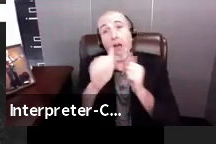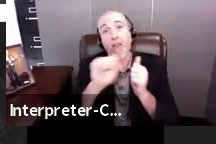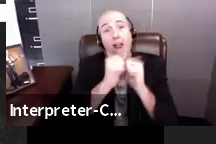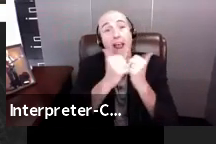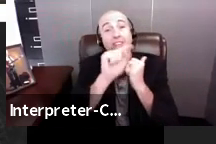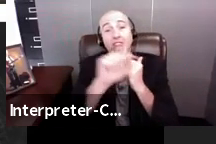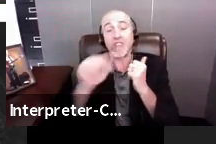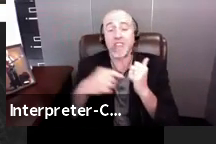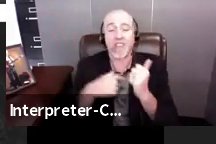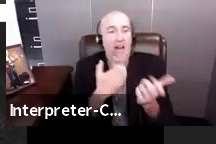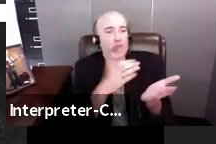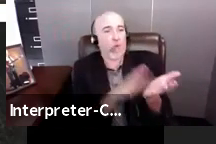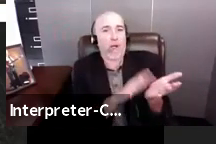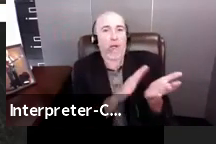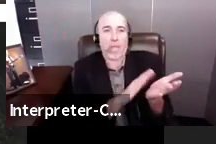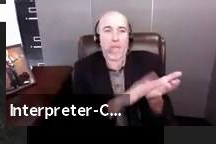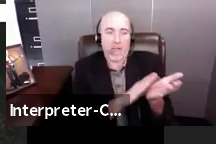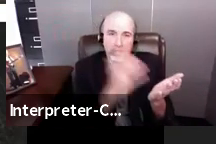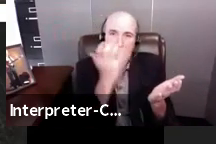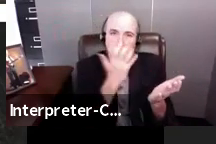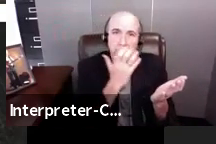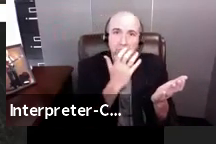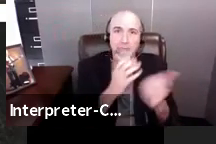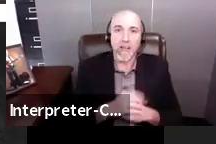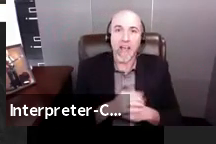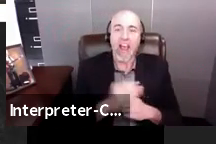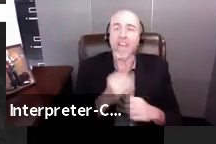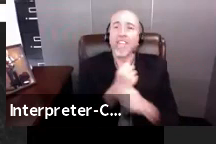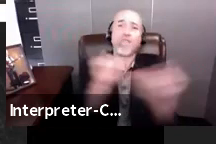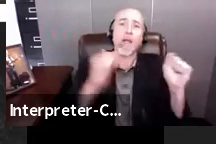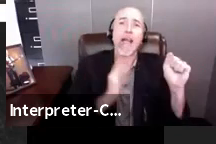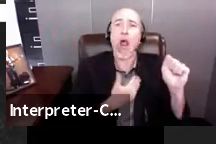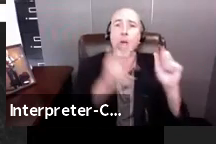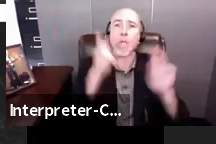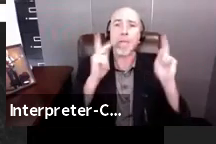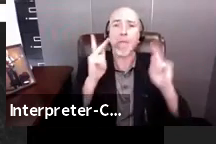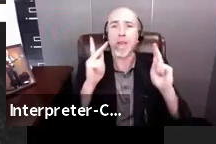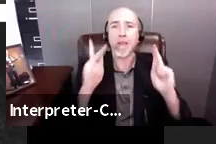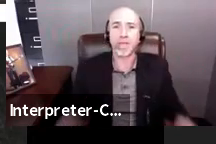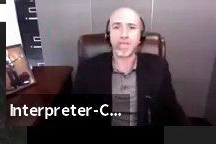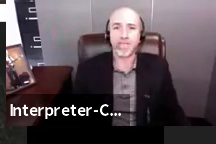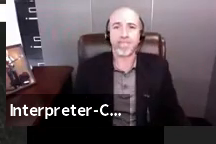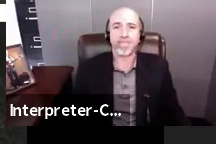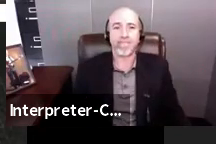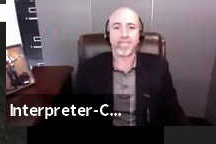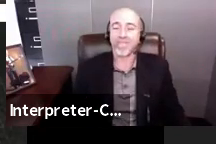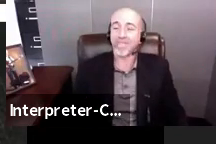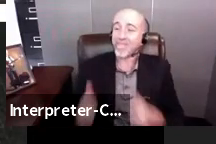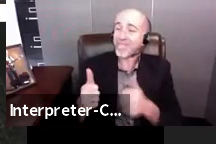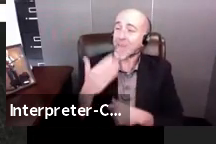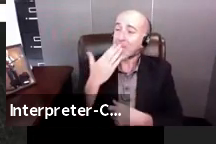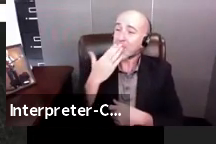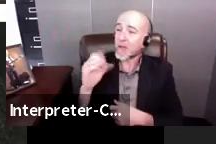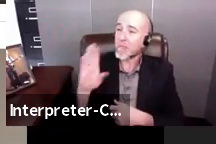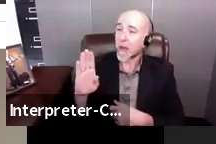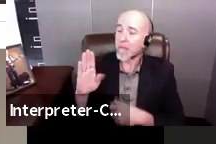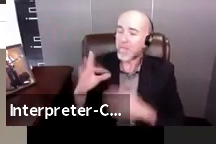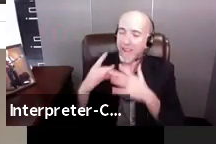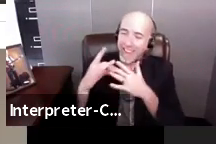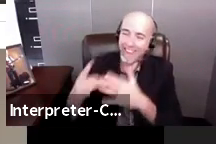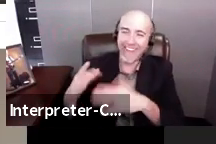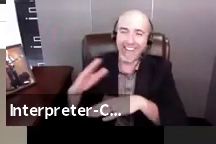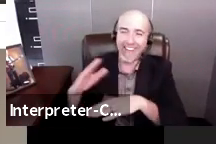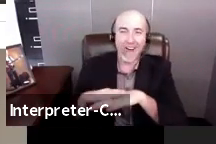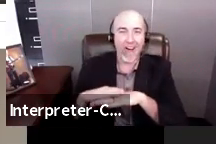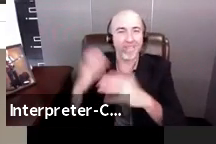I just want to commend them for that. And free our people. All right, thank you, Bob. Lead on. One of